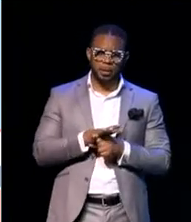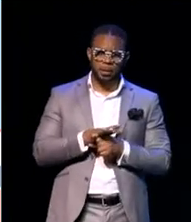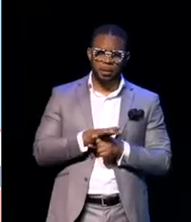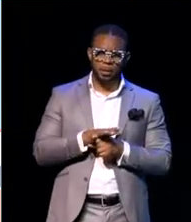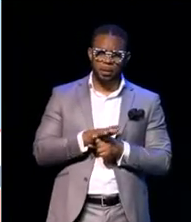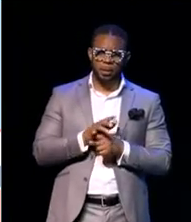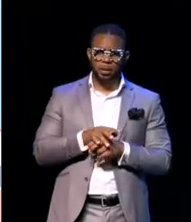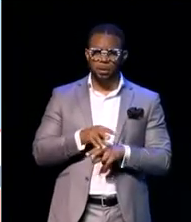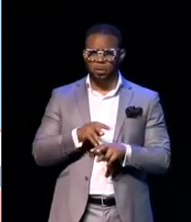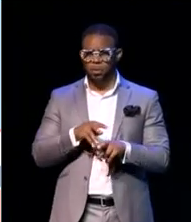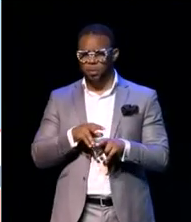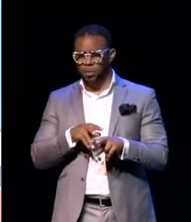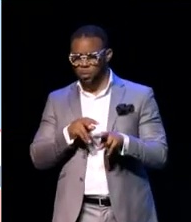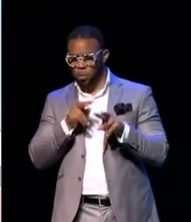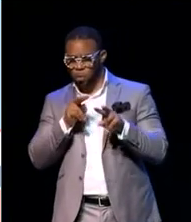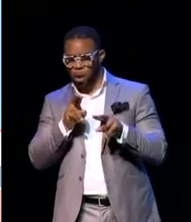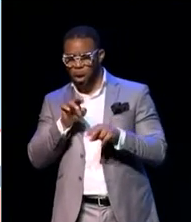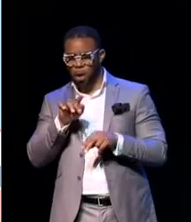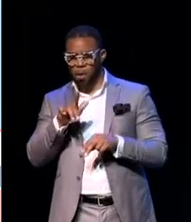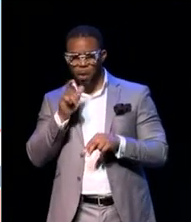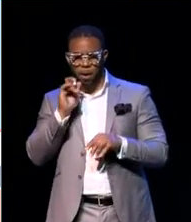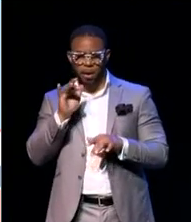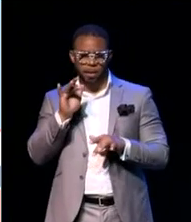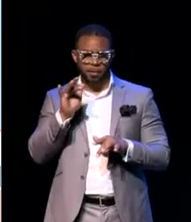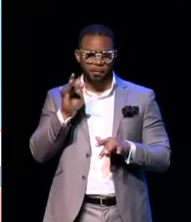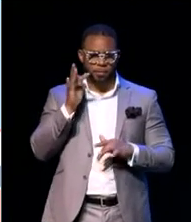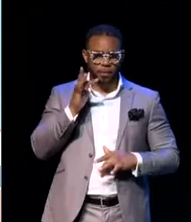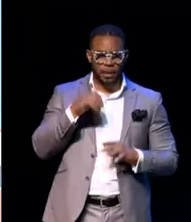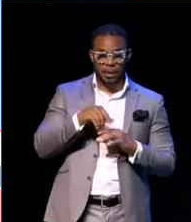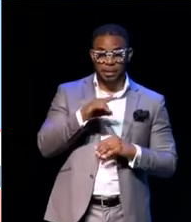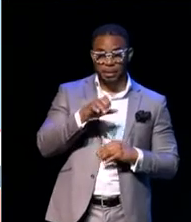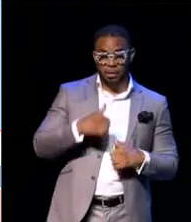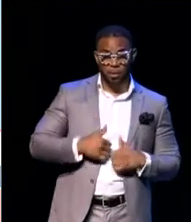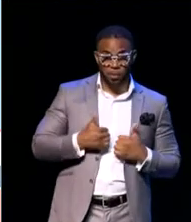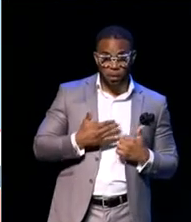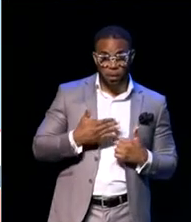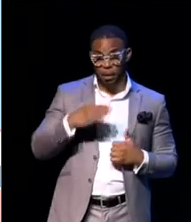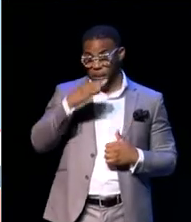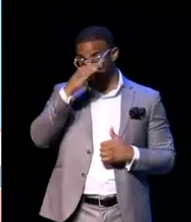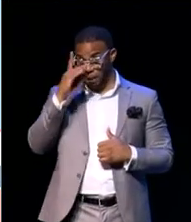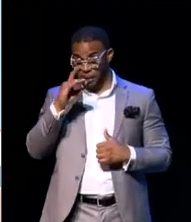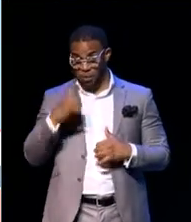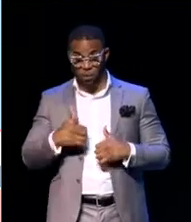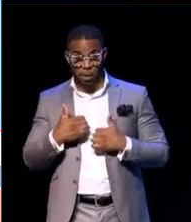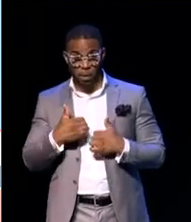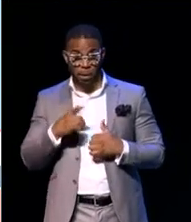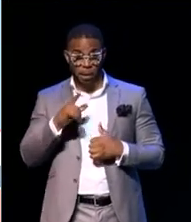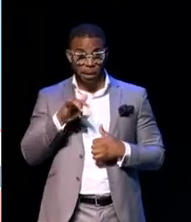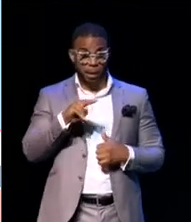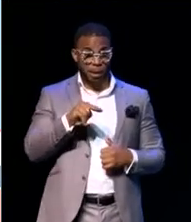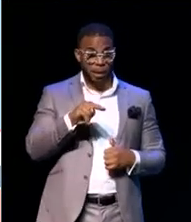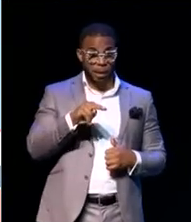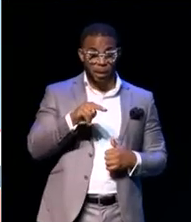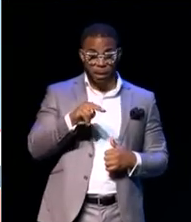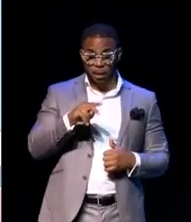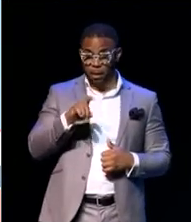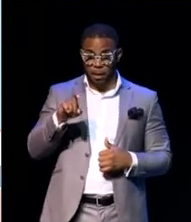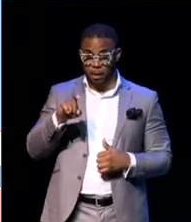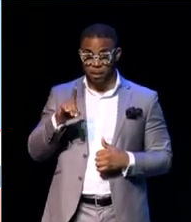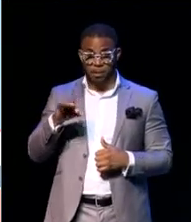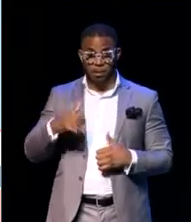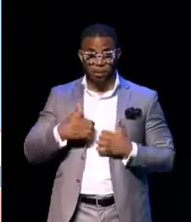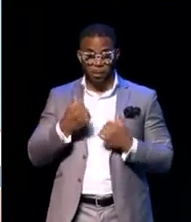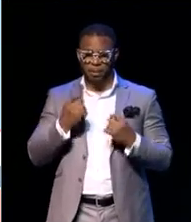to watch that the rates of infections in D.C. residents, Black D.C. residents, and Latinx D.C. residents at